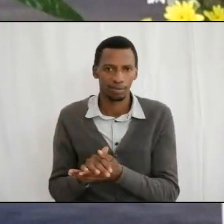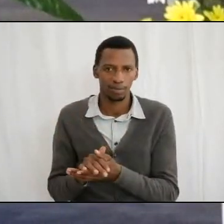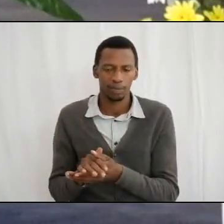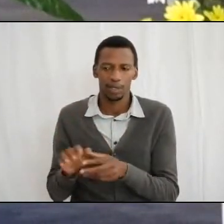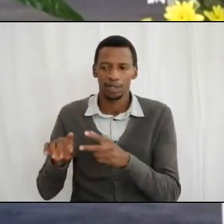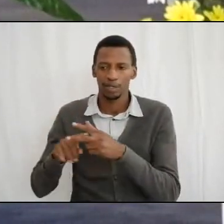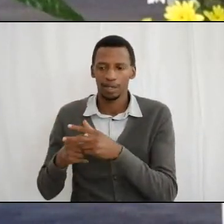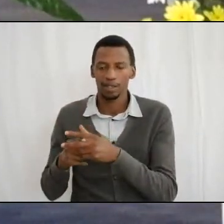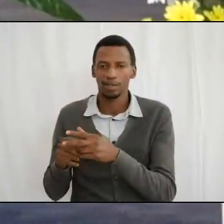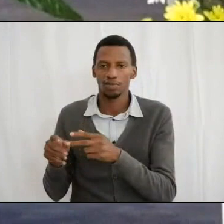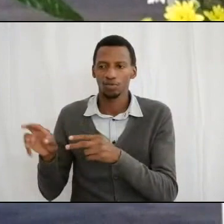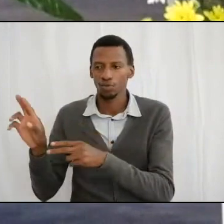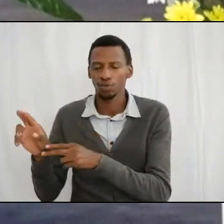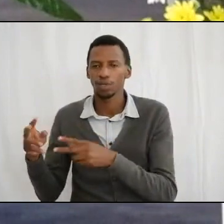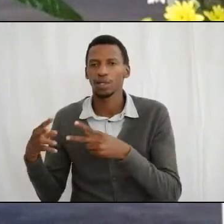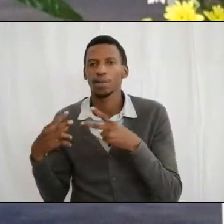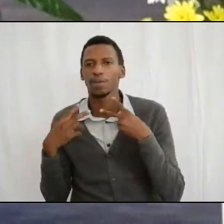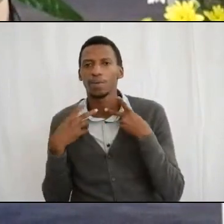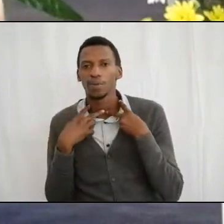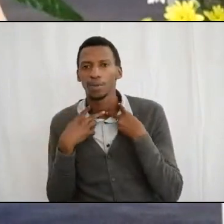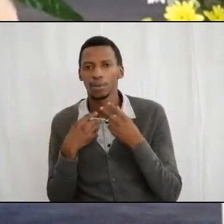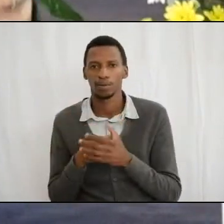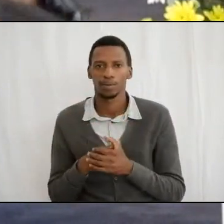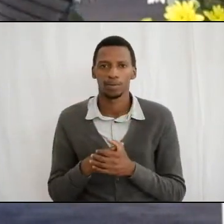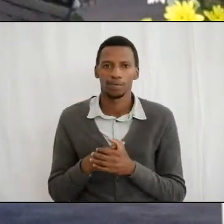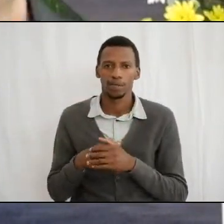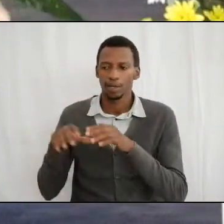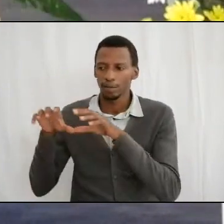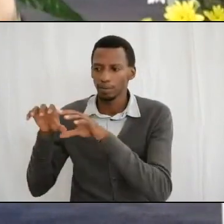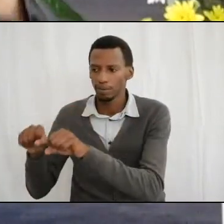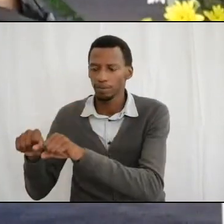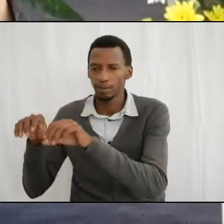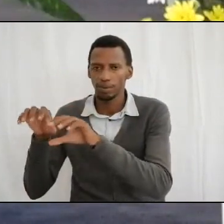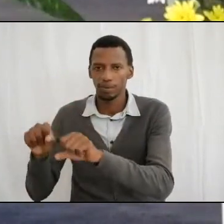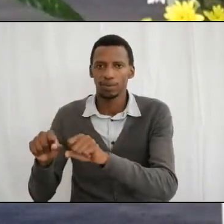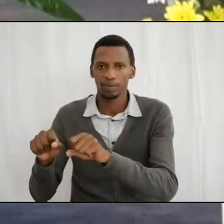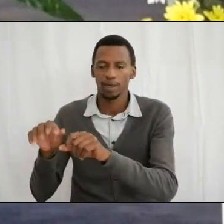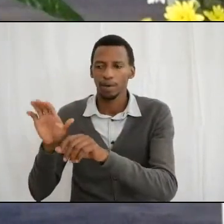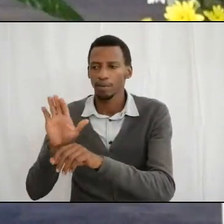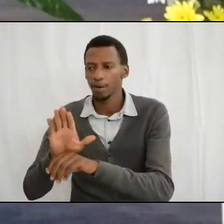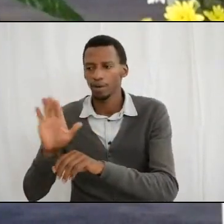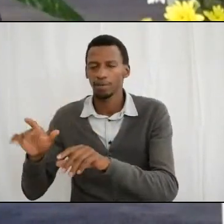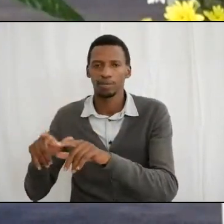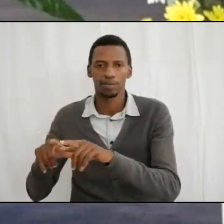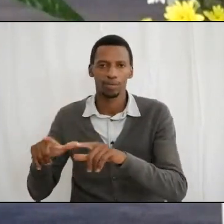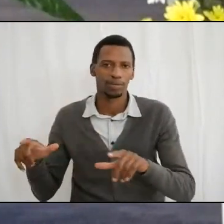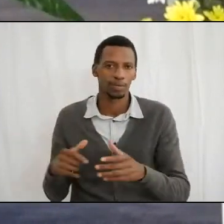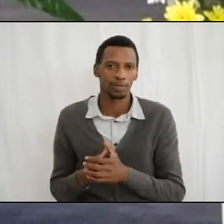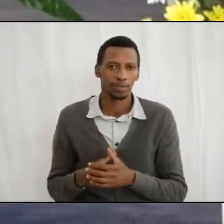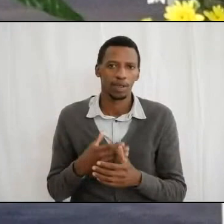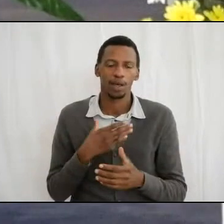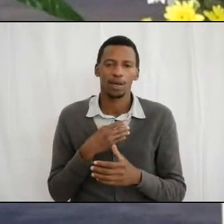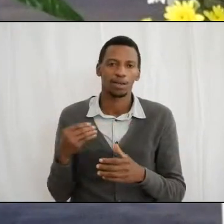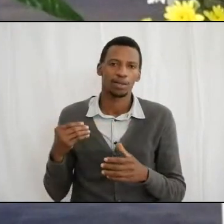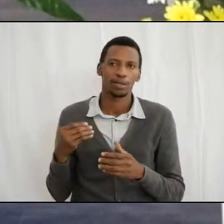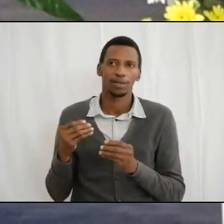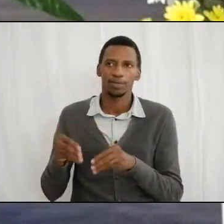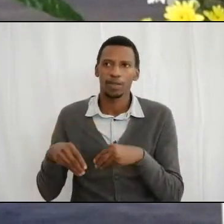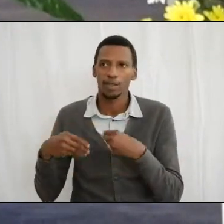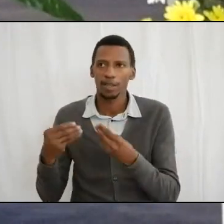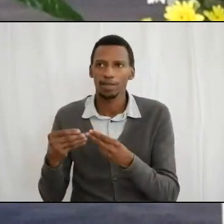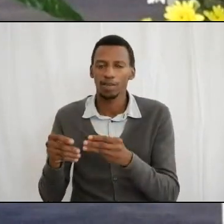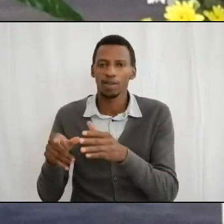into slavery, and they are taking their lands away and their vineyards and so forth, and they are giving